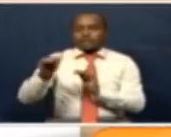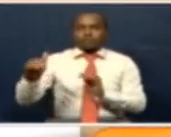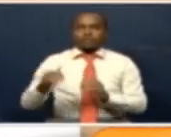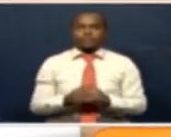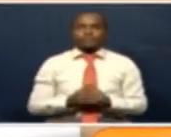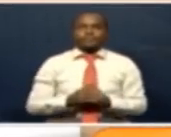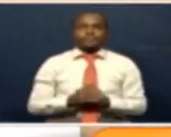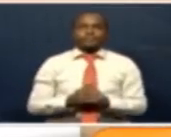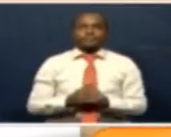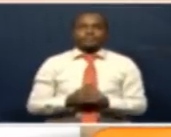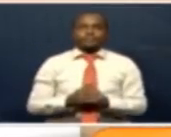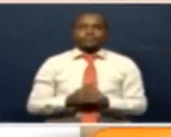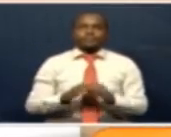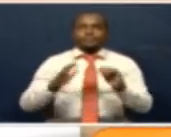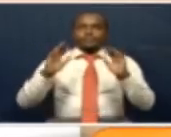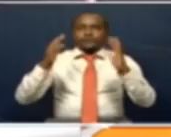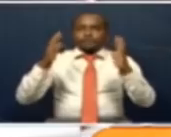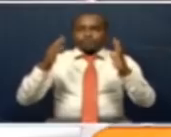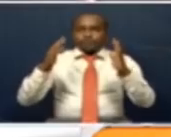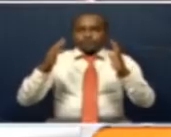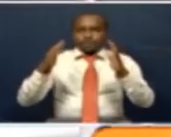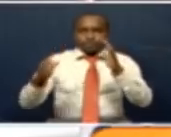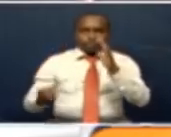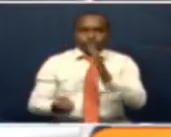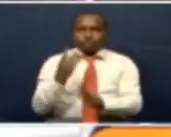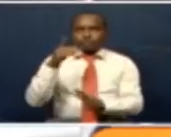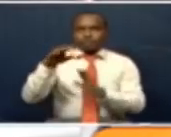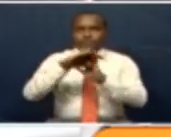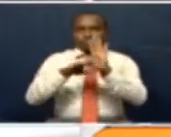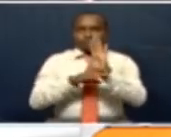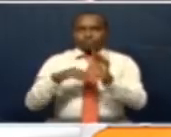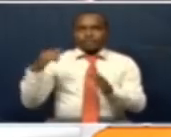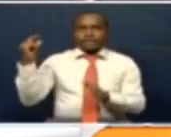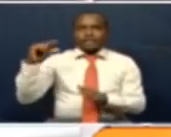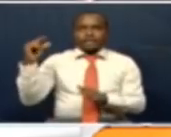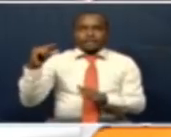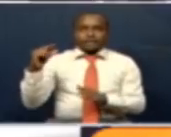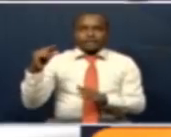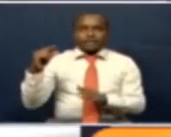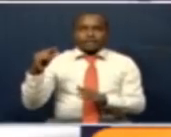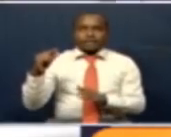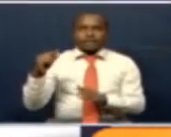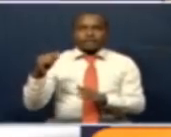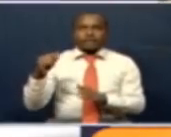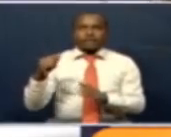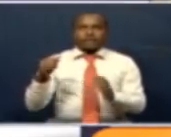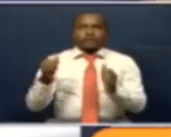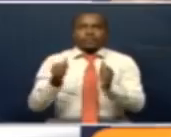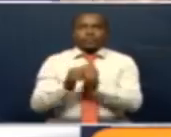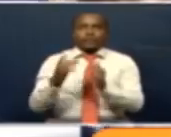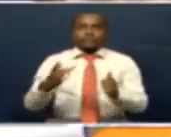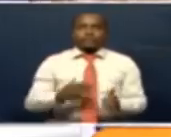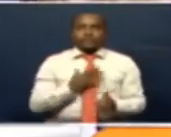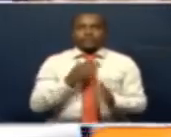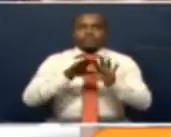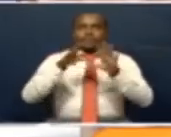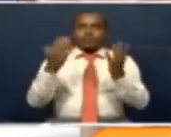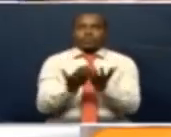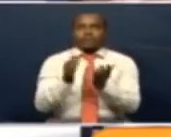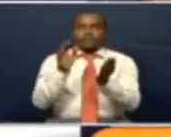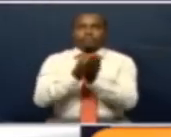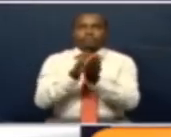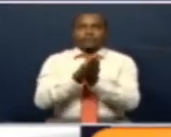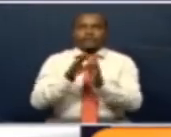The ceremony to mark the launch of the program in Garissa County, coinciding with a visit by World Bank Africa Vice